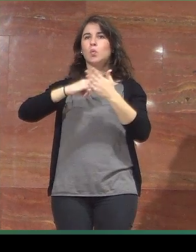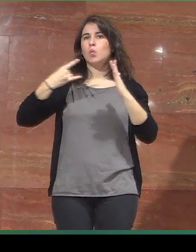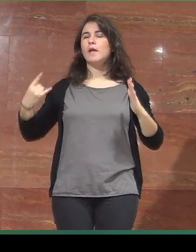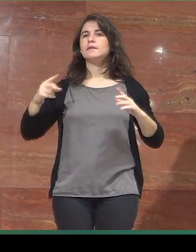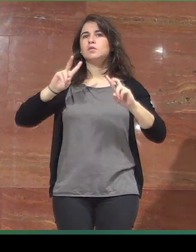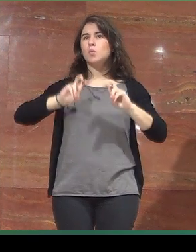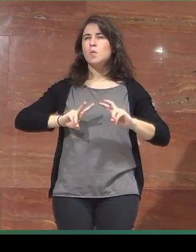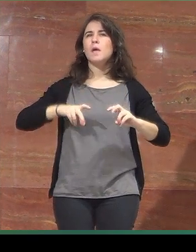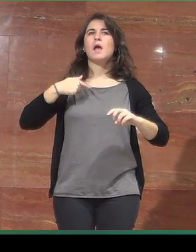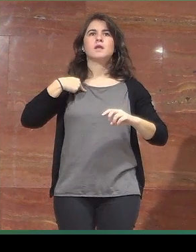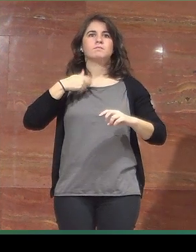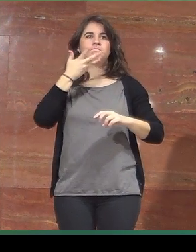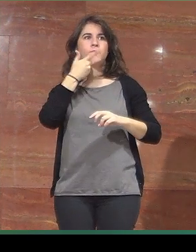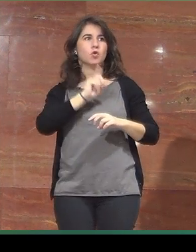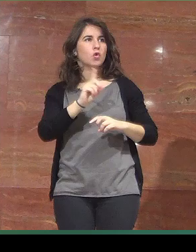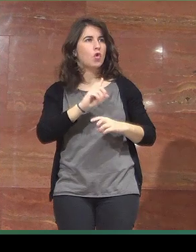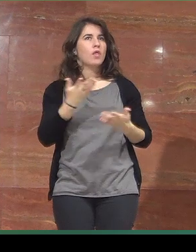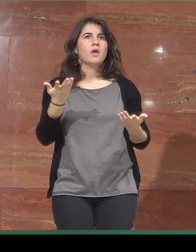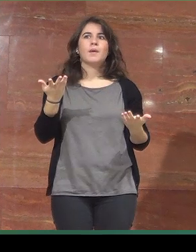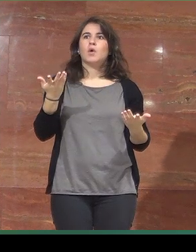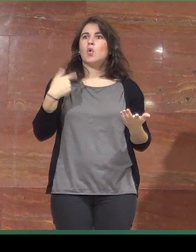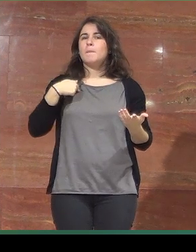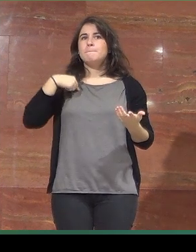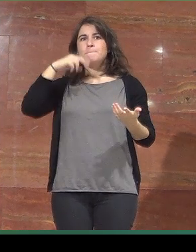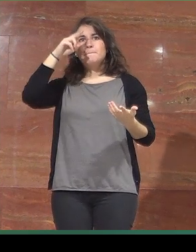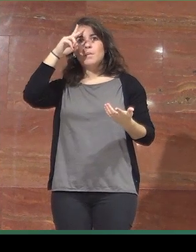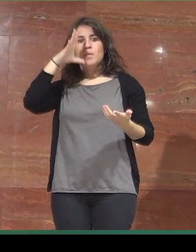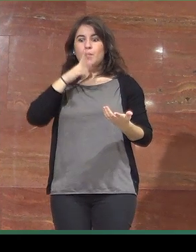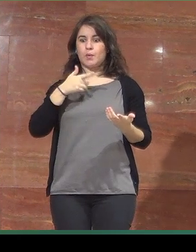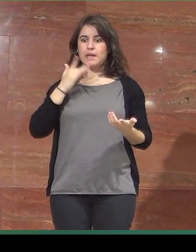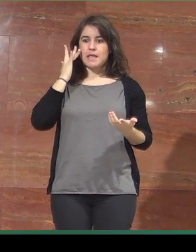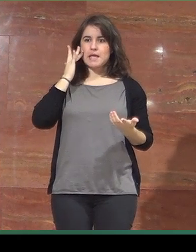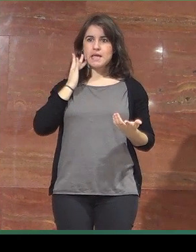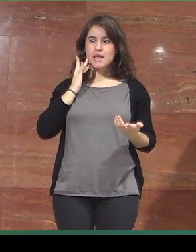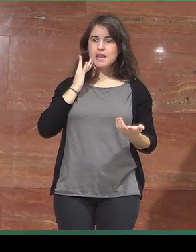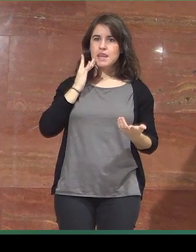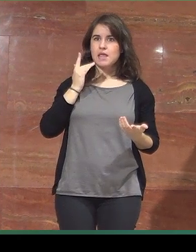hygiene, this kind of everything is white. And we work a